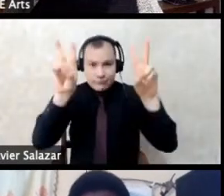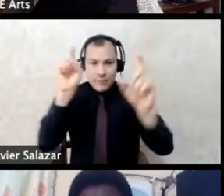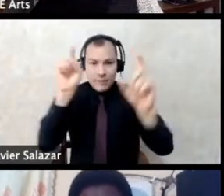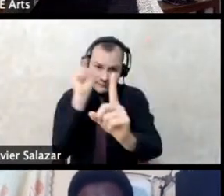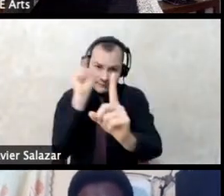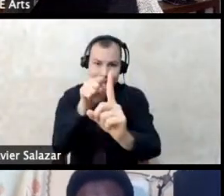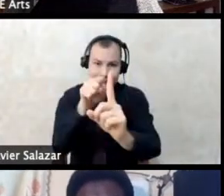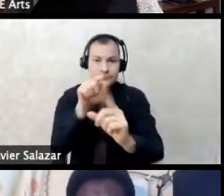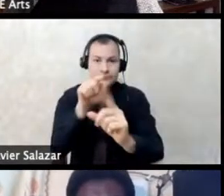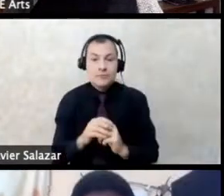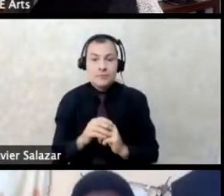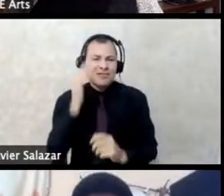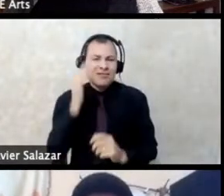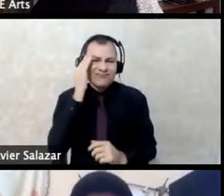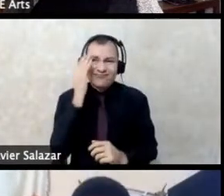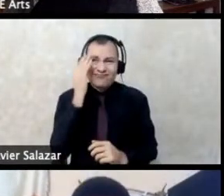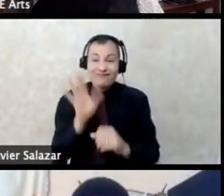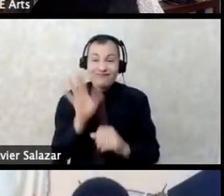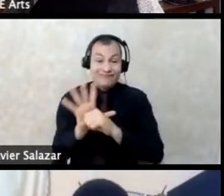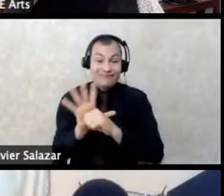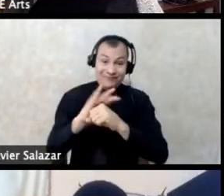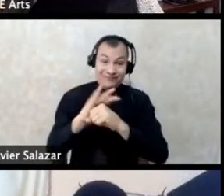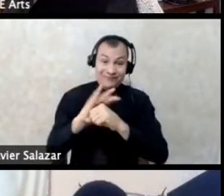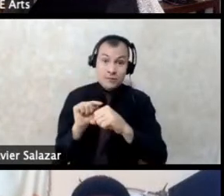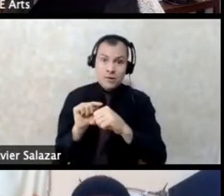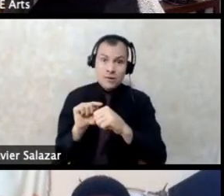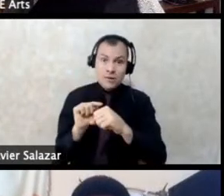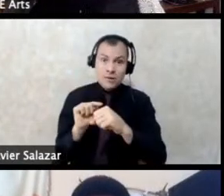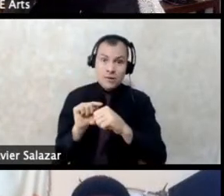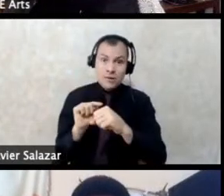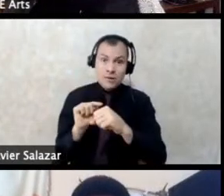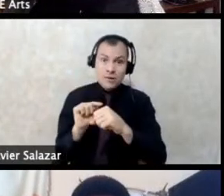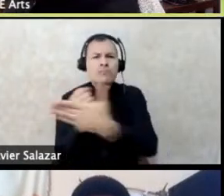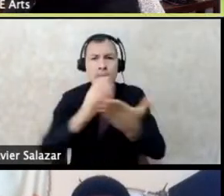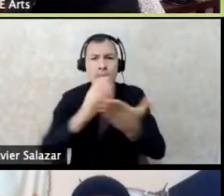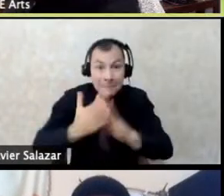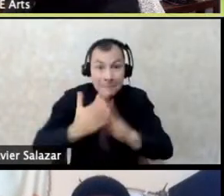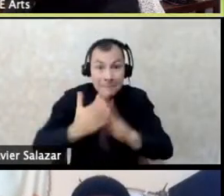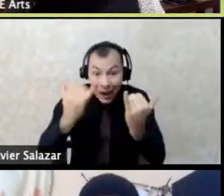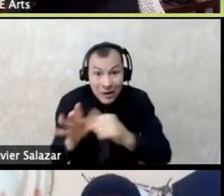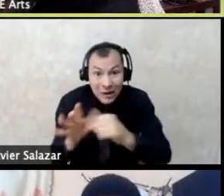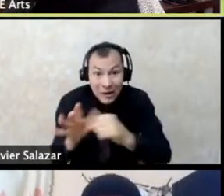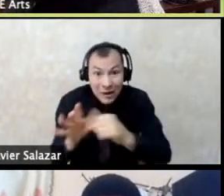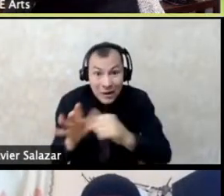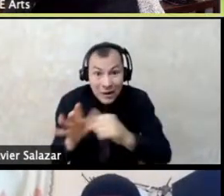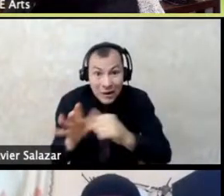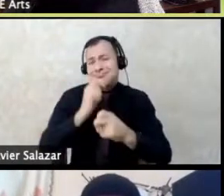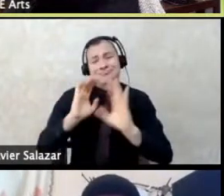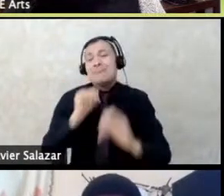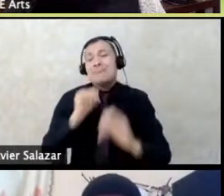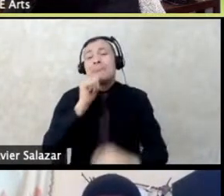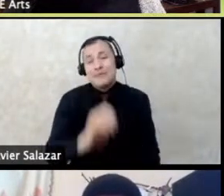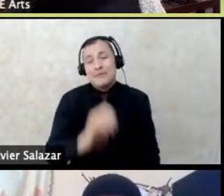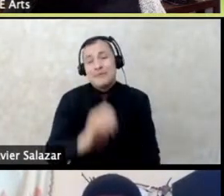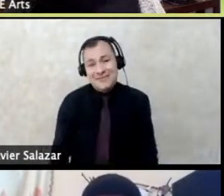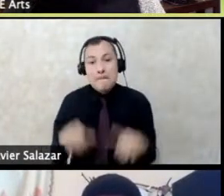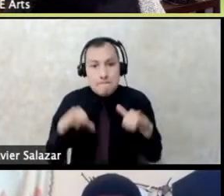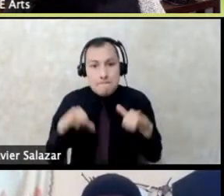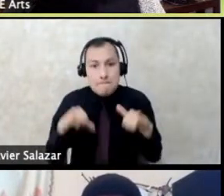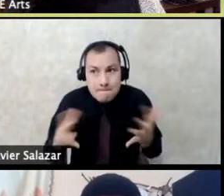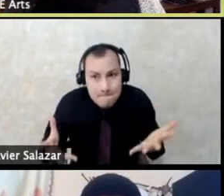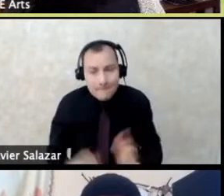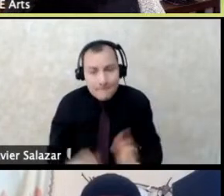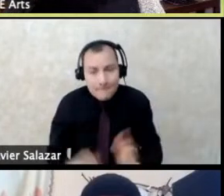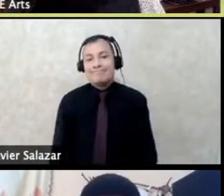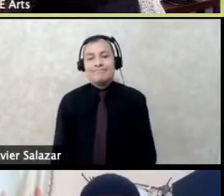de pandemia. And we cannot move along without acknowledging that peace building